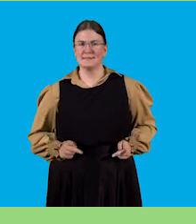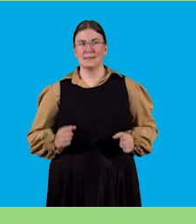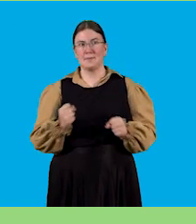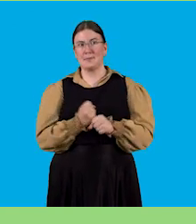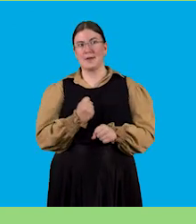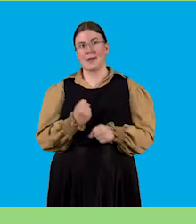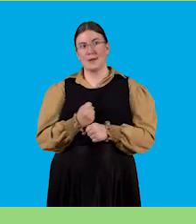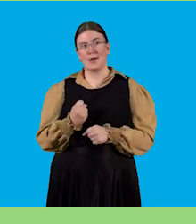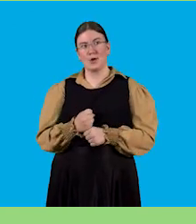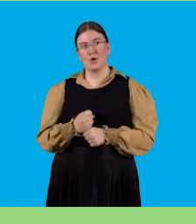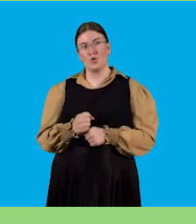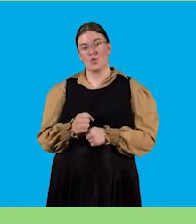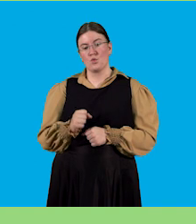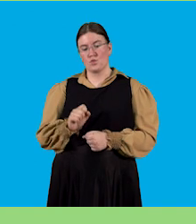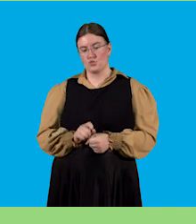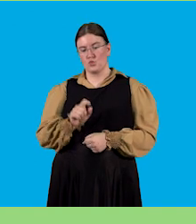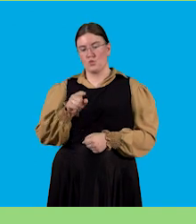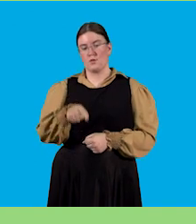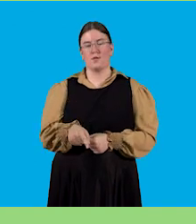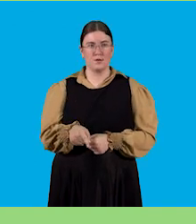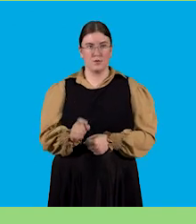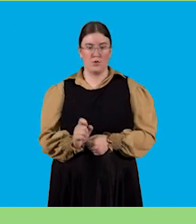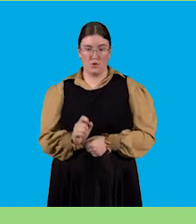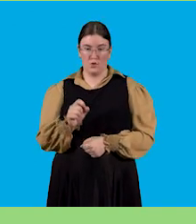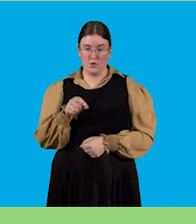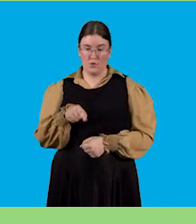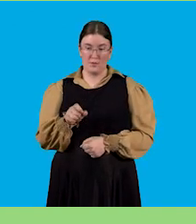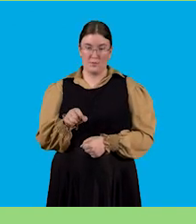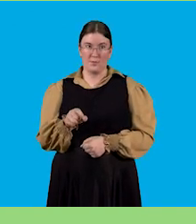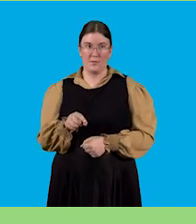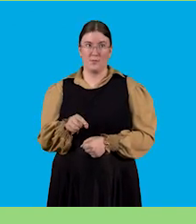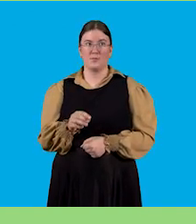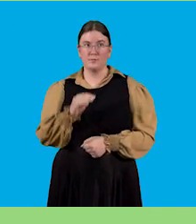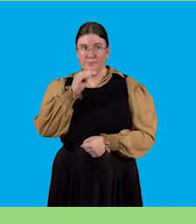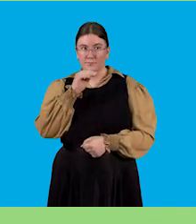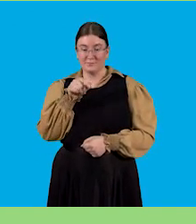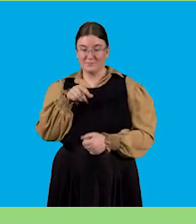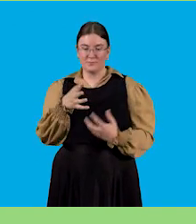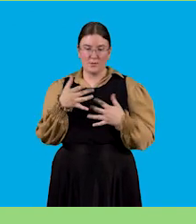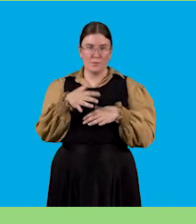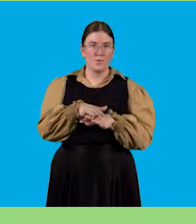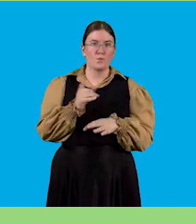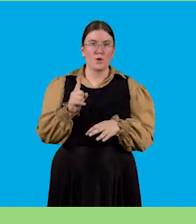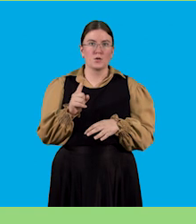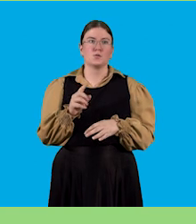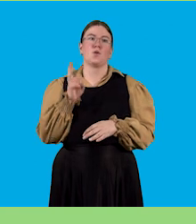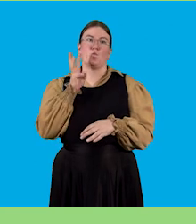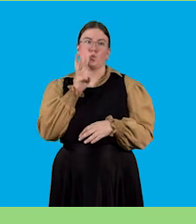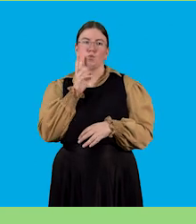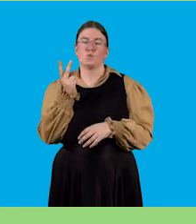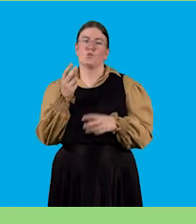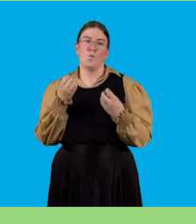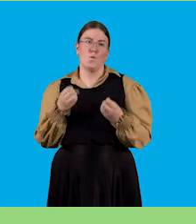kidneys produce urine, which is a combination of excess water and waste